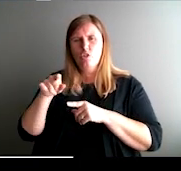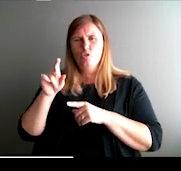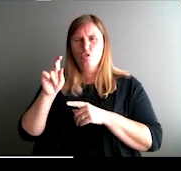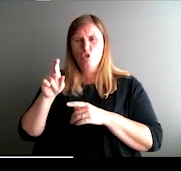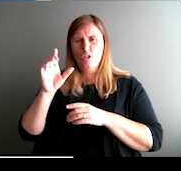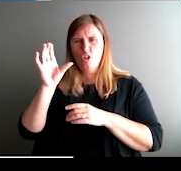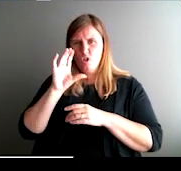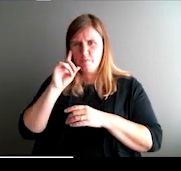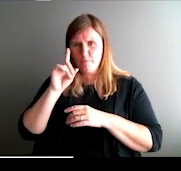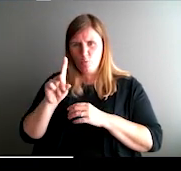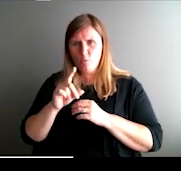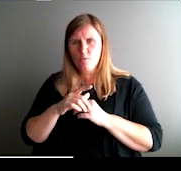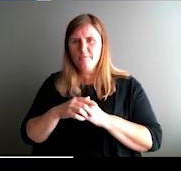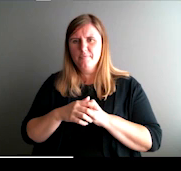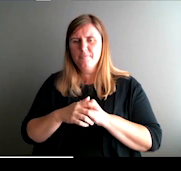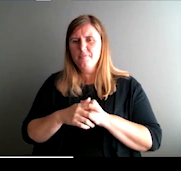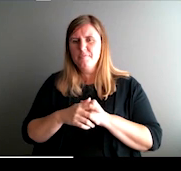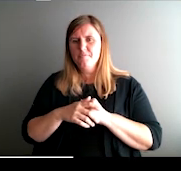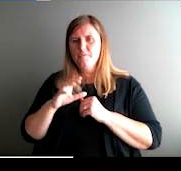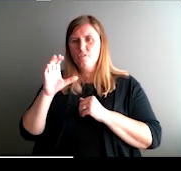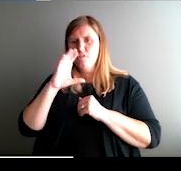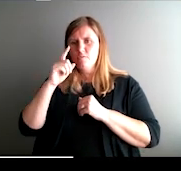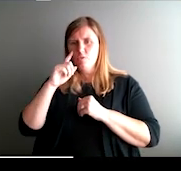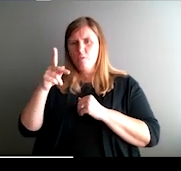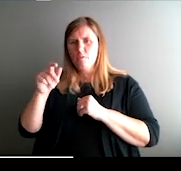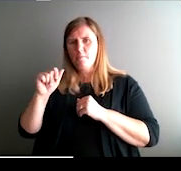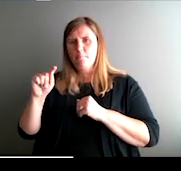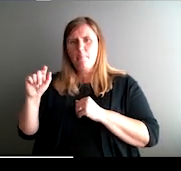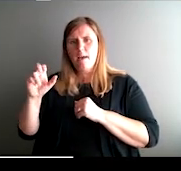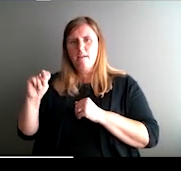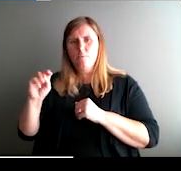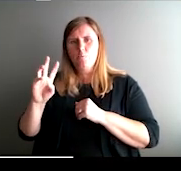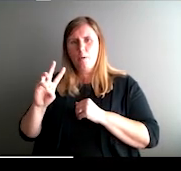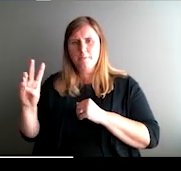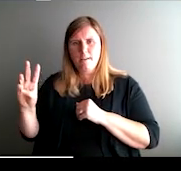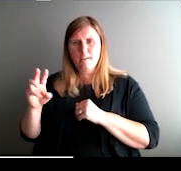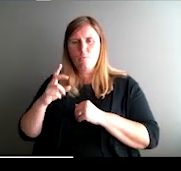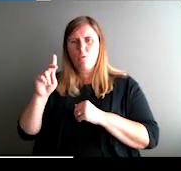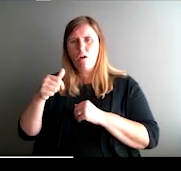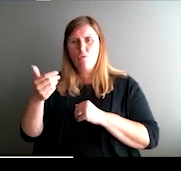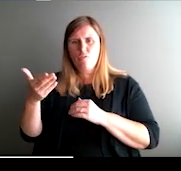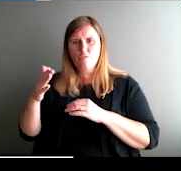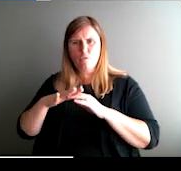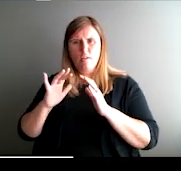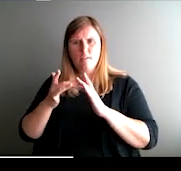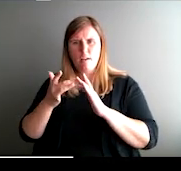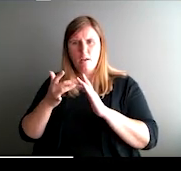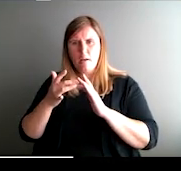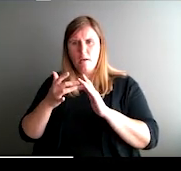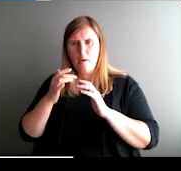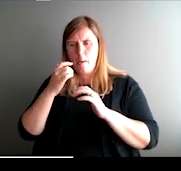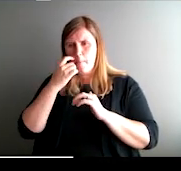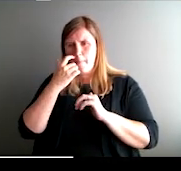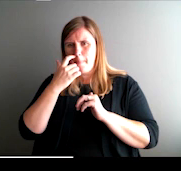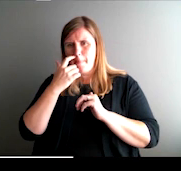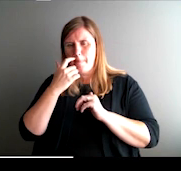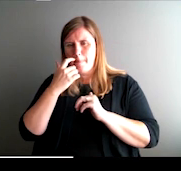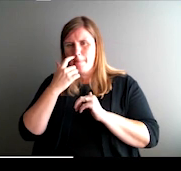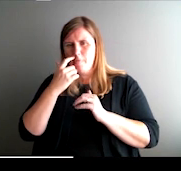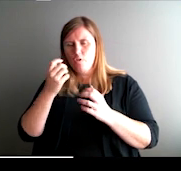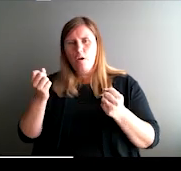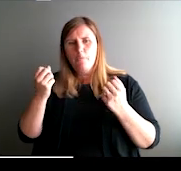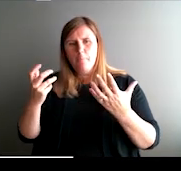should look for. You can look at that. You can look for things like the patent website as well as others online. There are